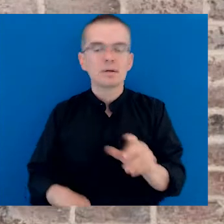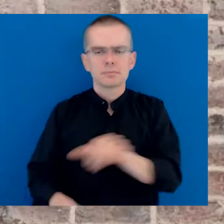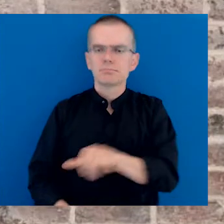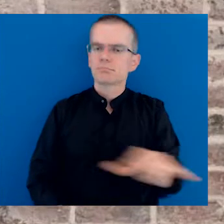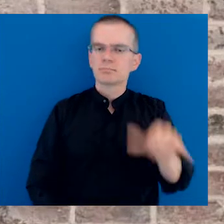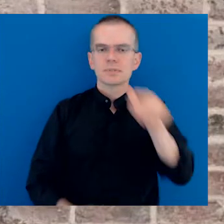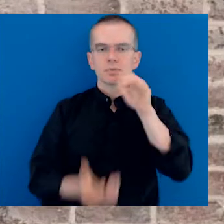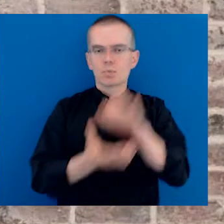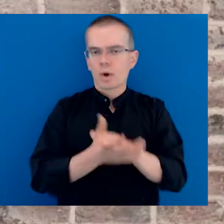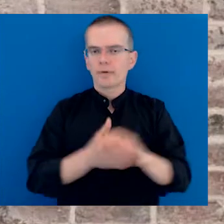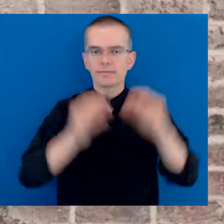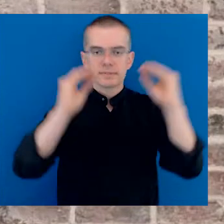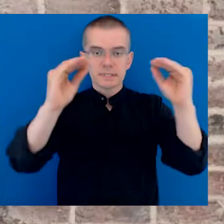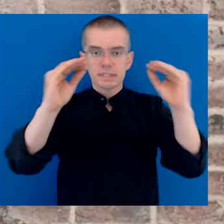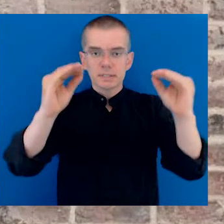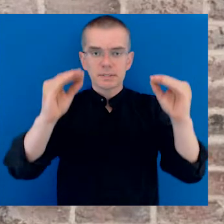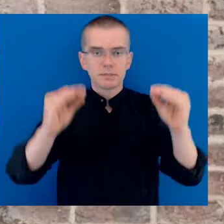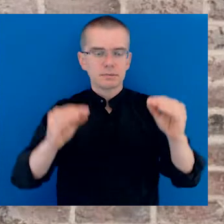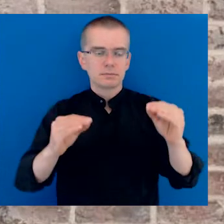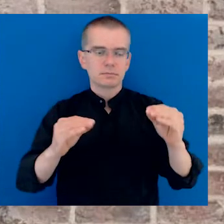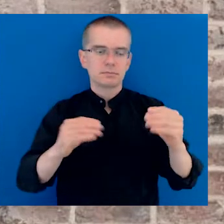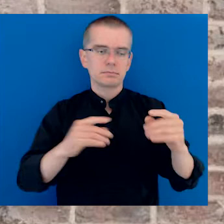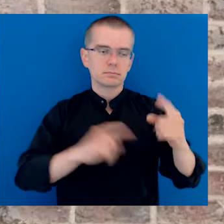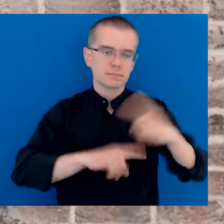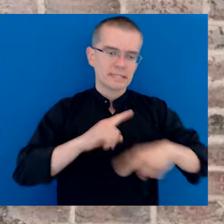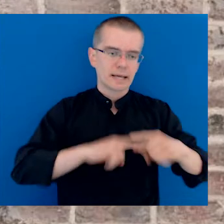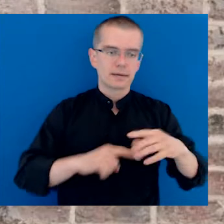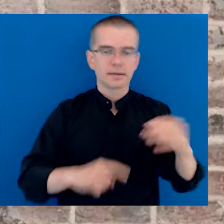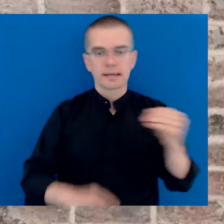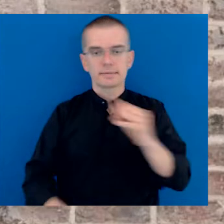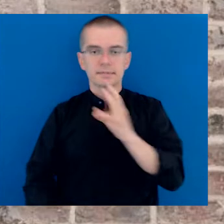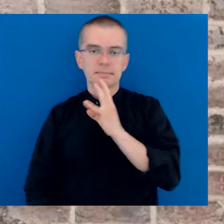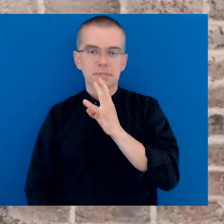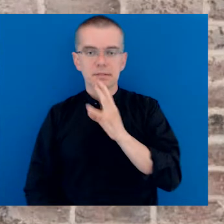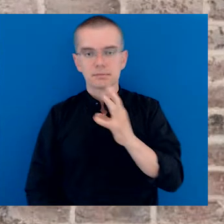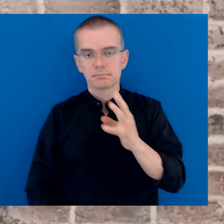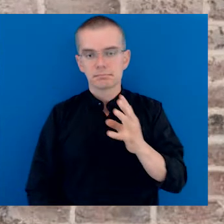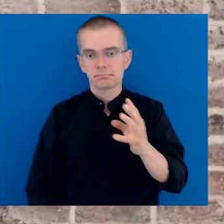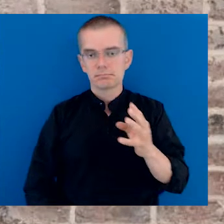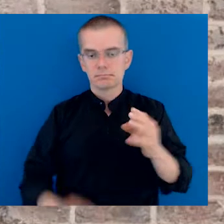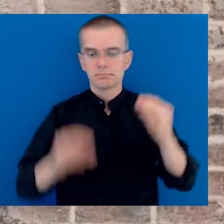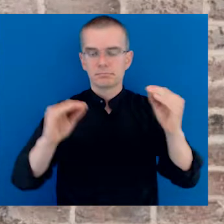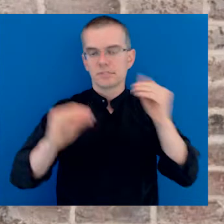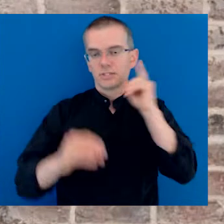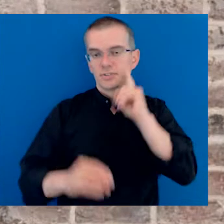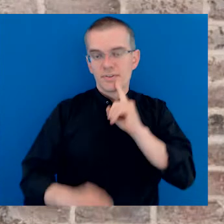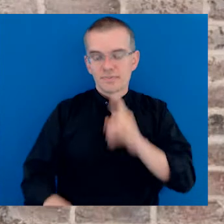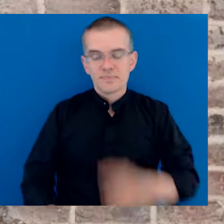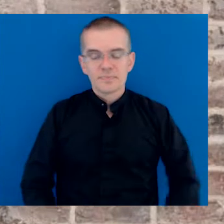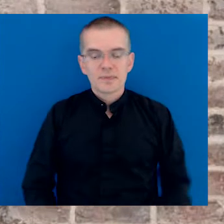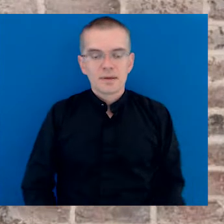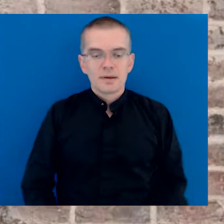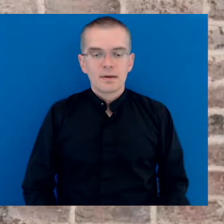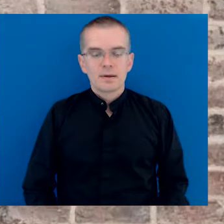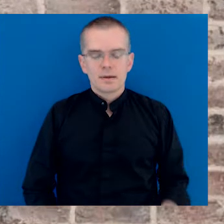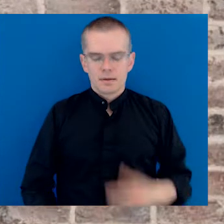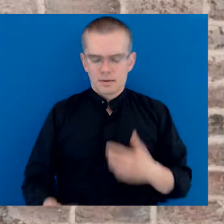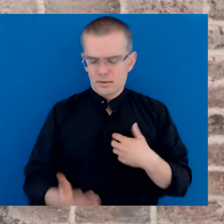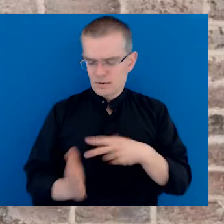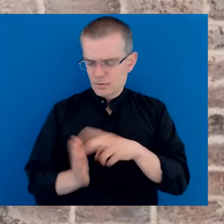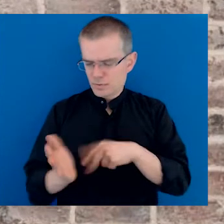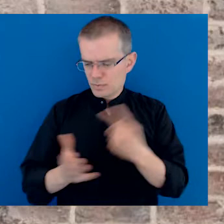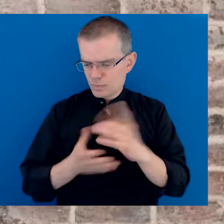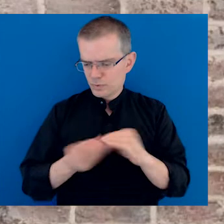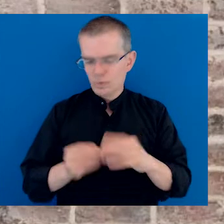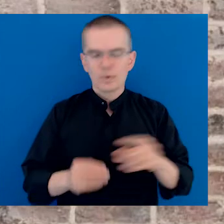continued, to teach both signing and speaking to deaf people. There was one story that I read after his wife